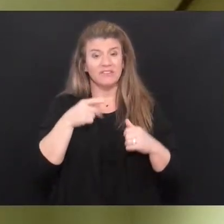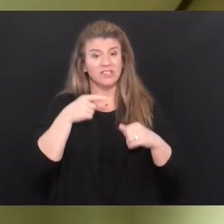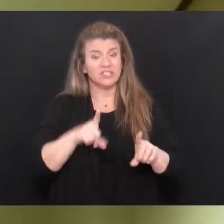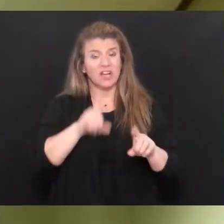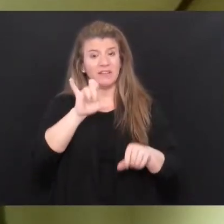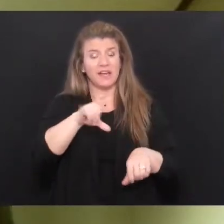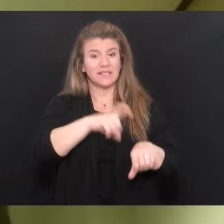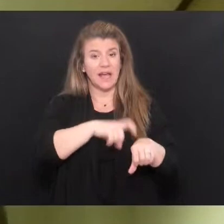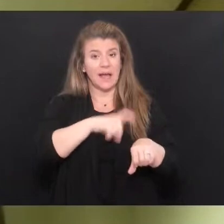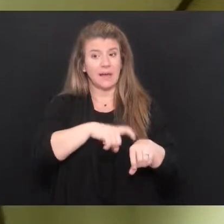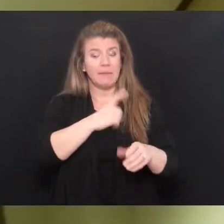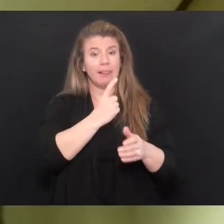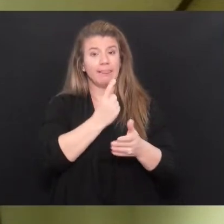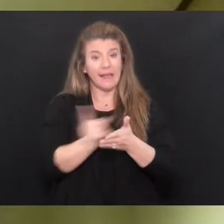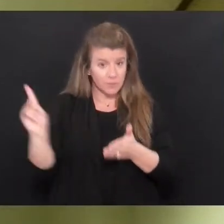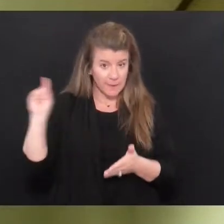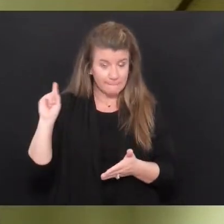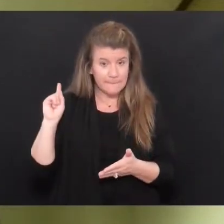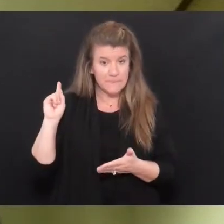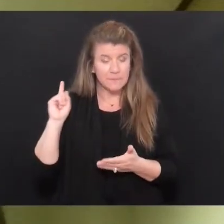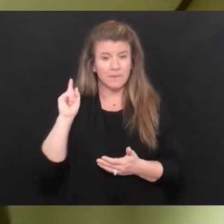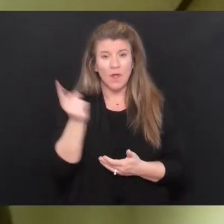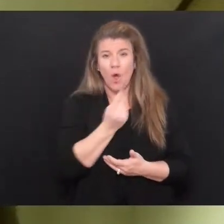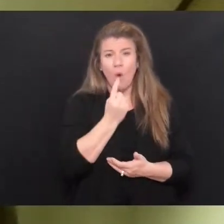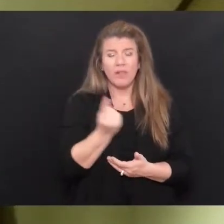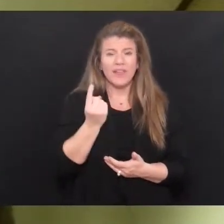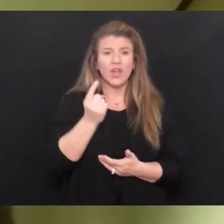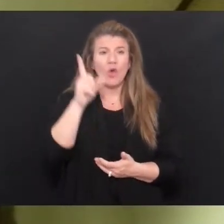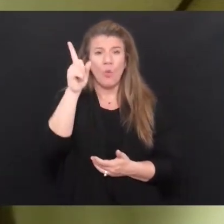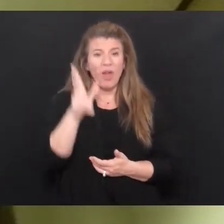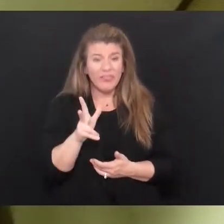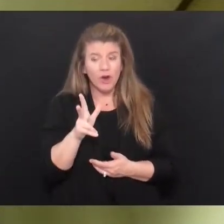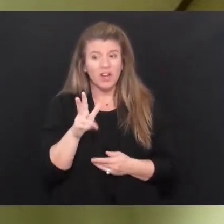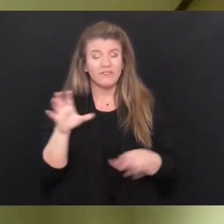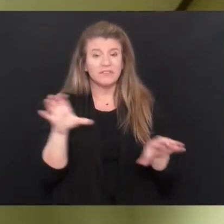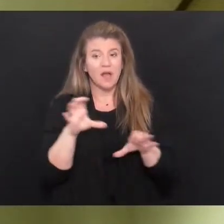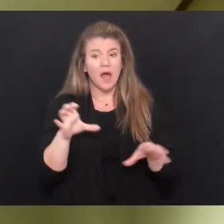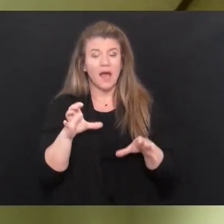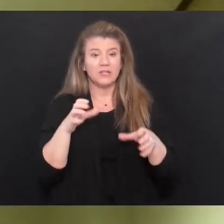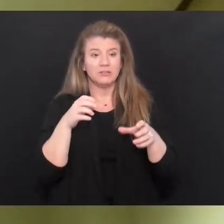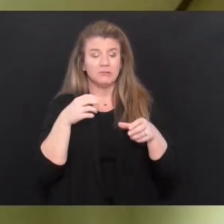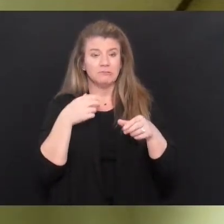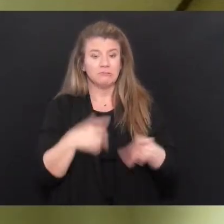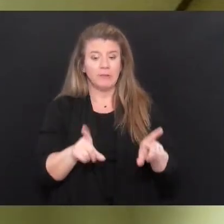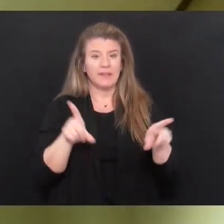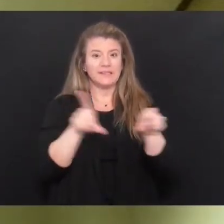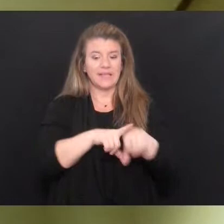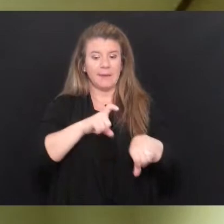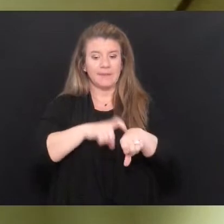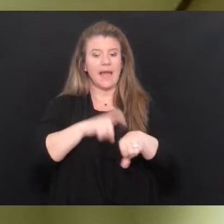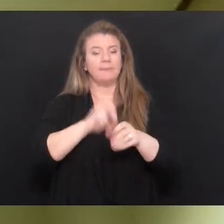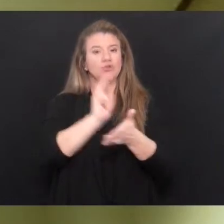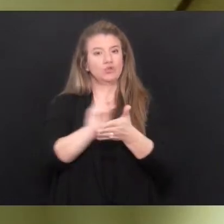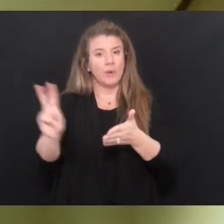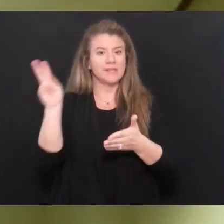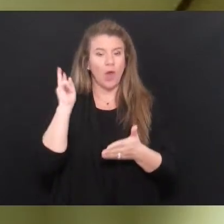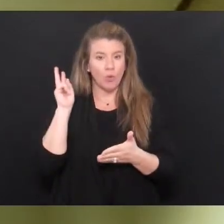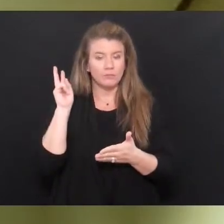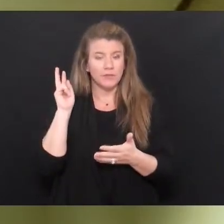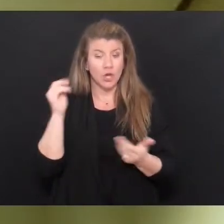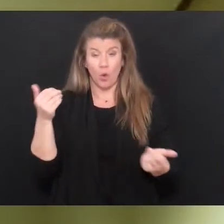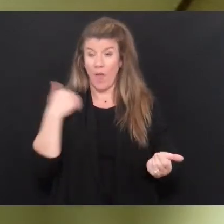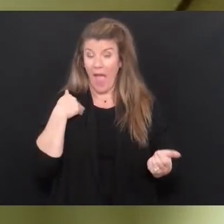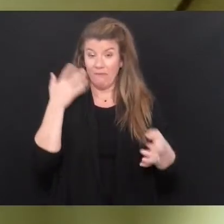period last week, and only about a third of what was done during the same period 2 weeks ago. Do we